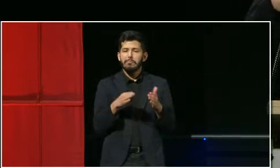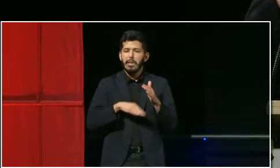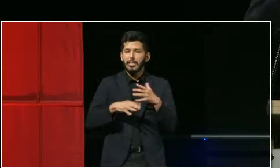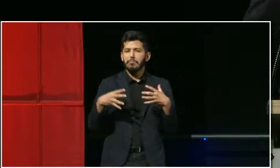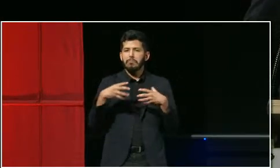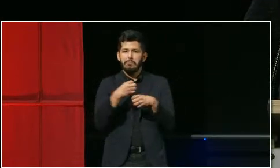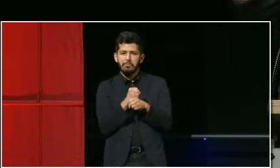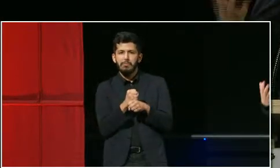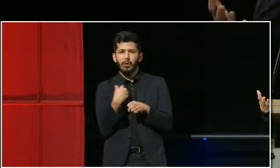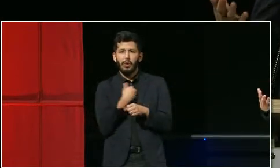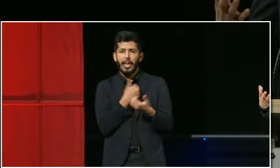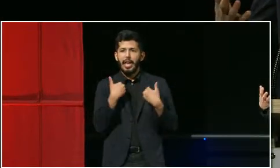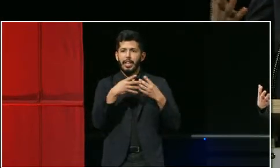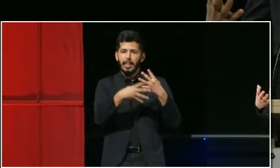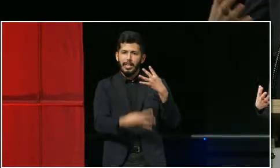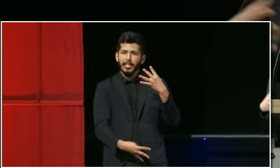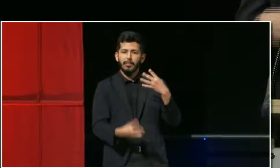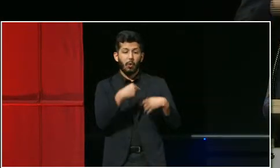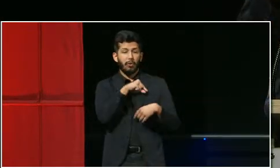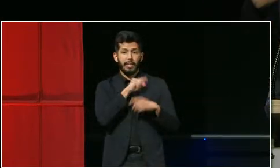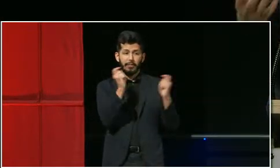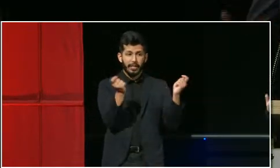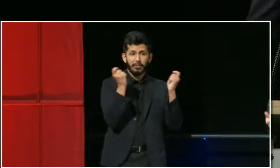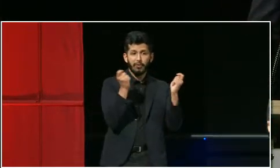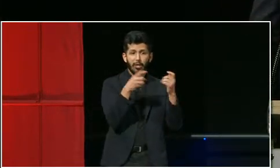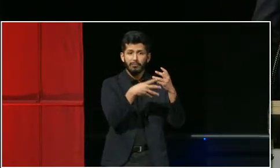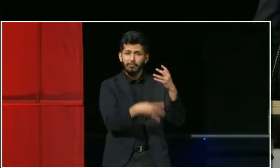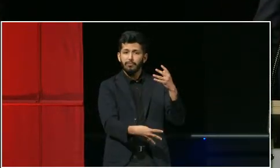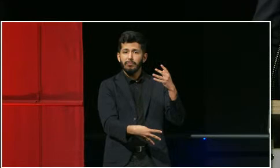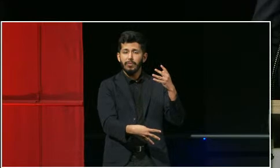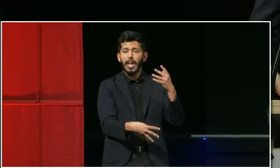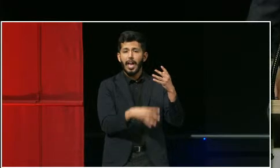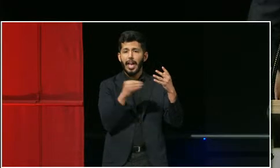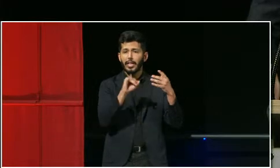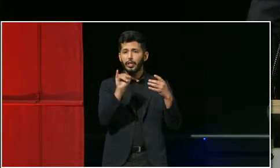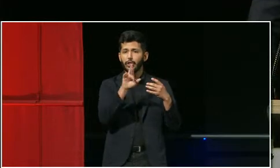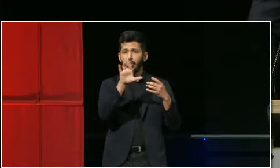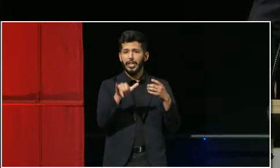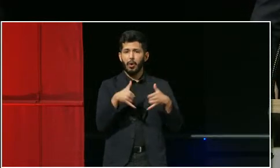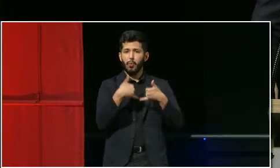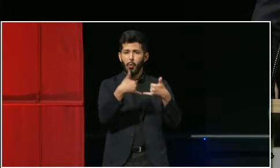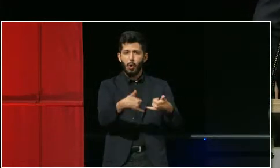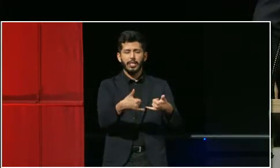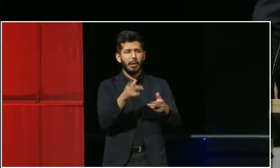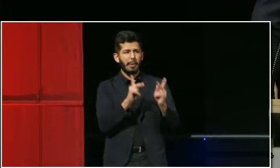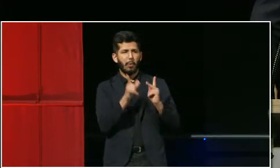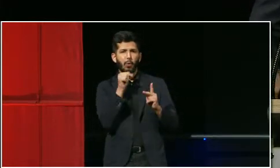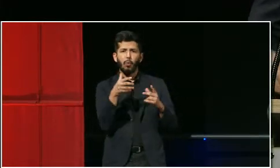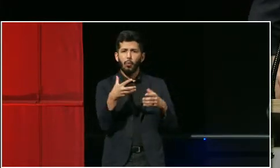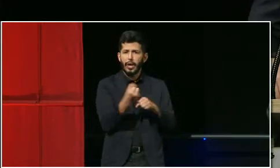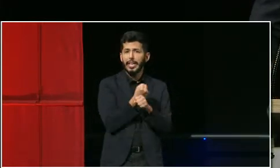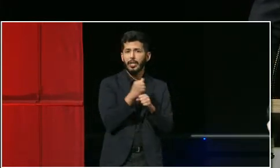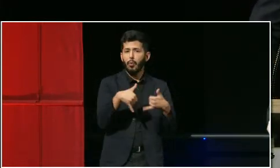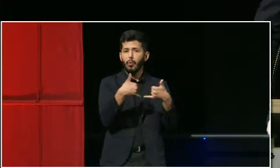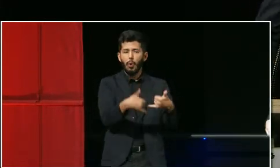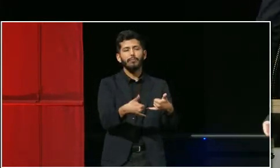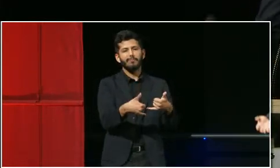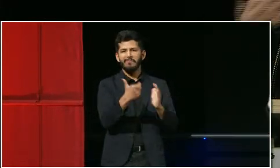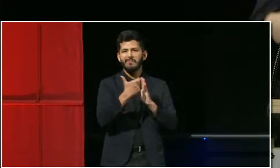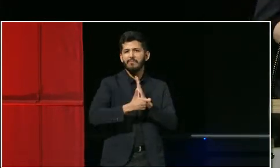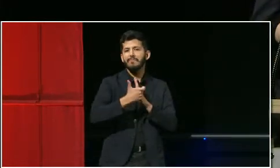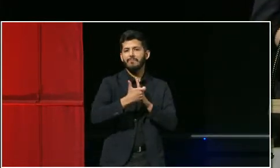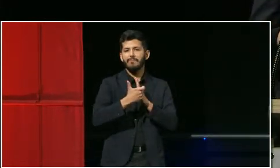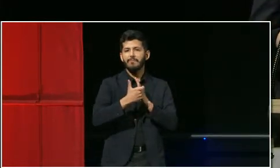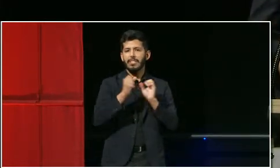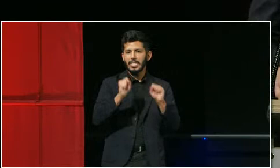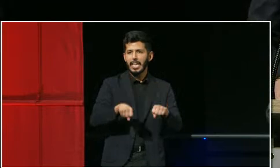that we have a list of qualifying festivals and specific juried awards, and the films that win those juried awards are automatically eligible to